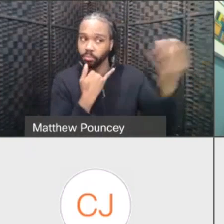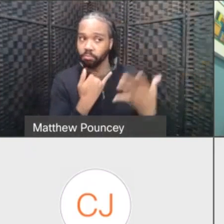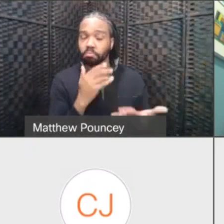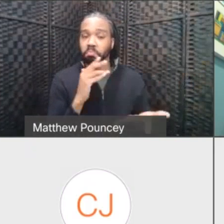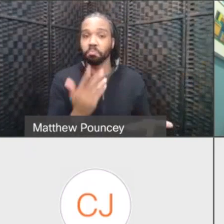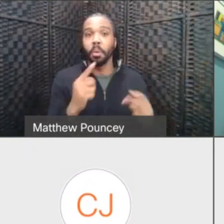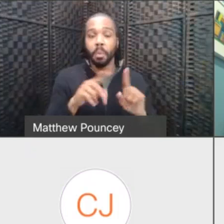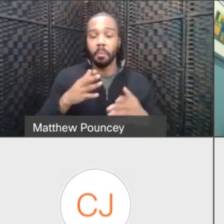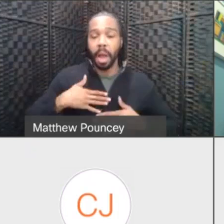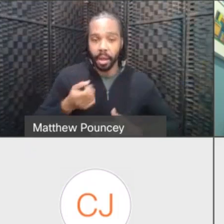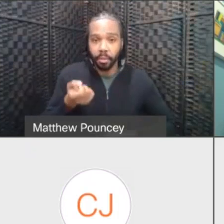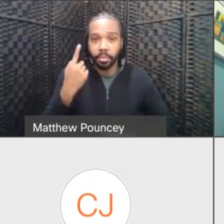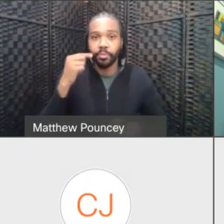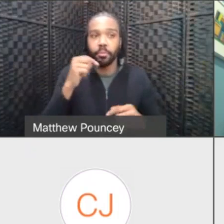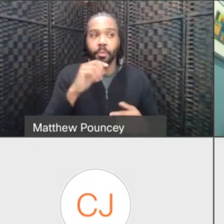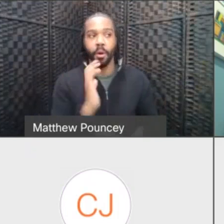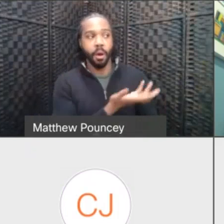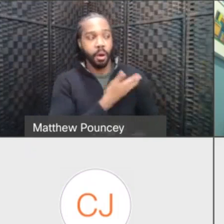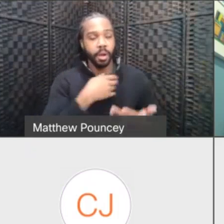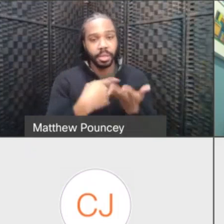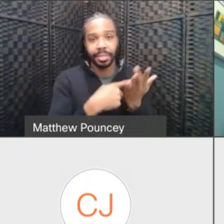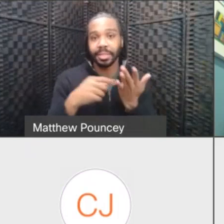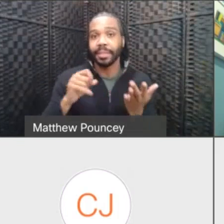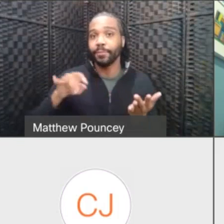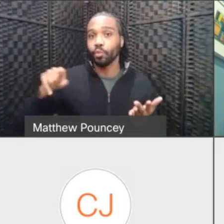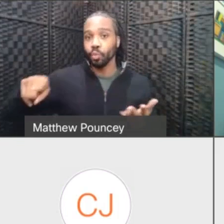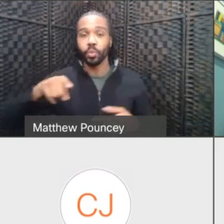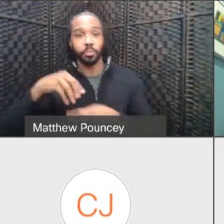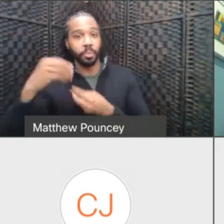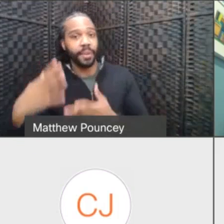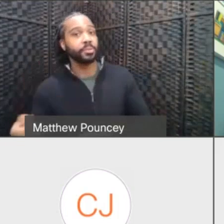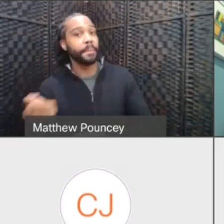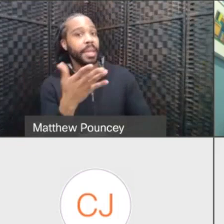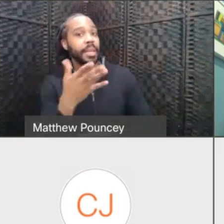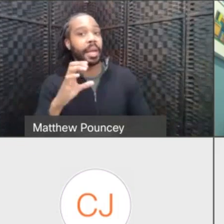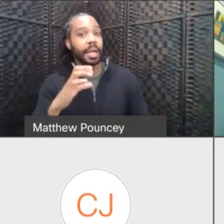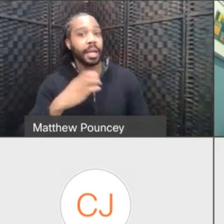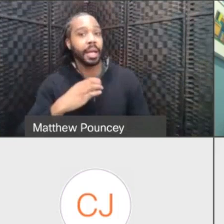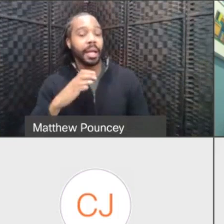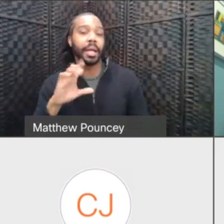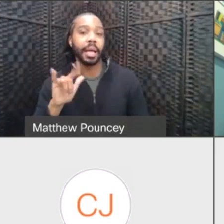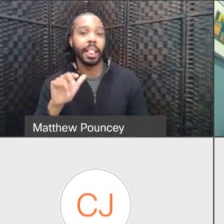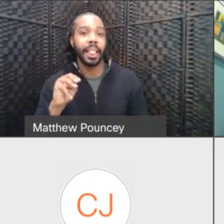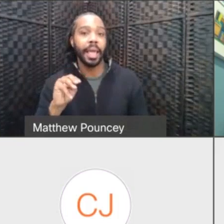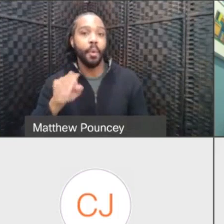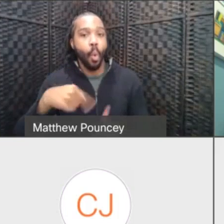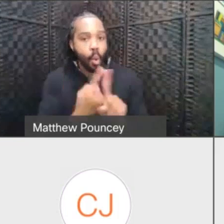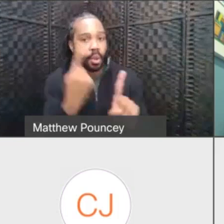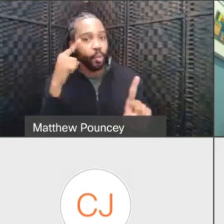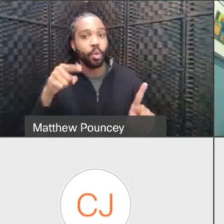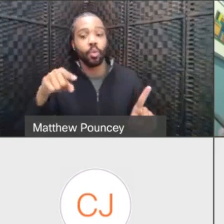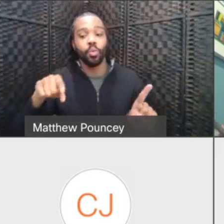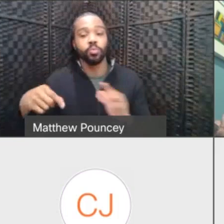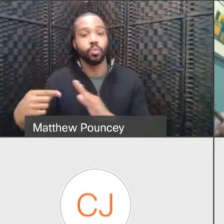if you are submitting a claim just for the quarantine rate, not quarantine overtime, you would